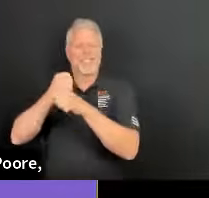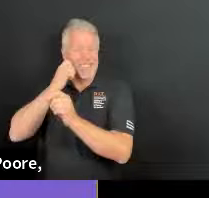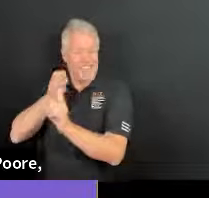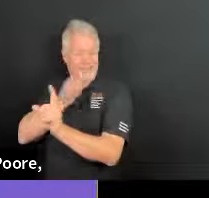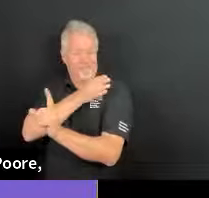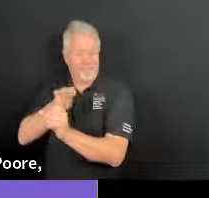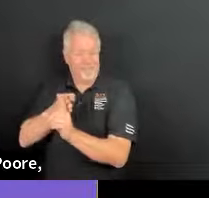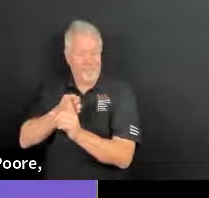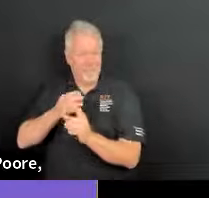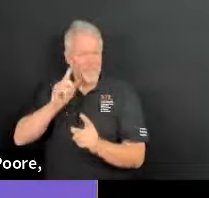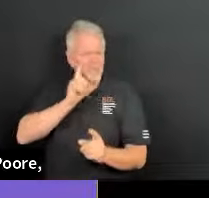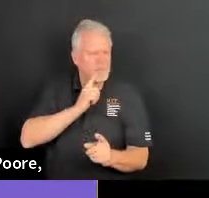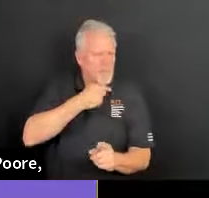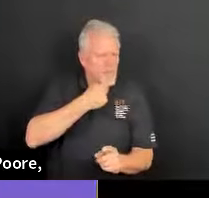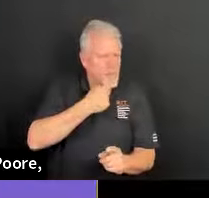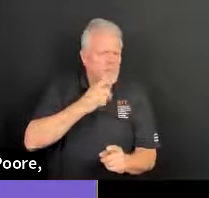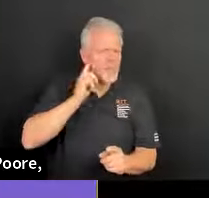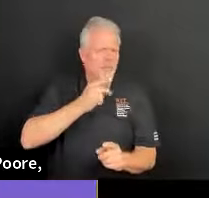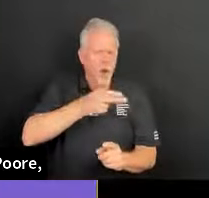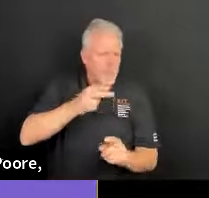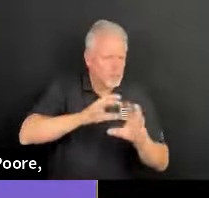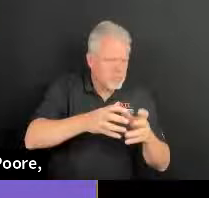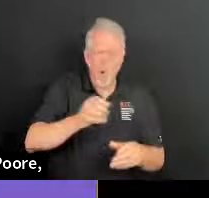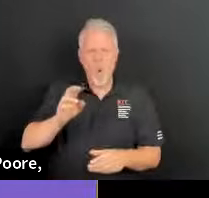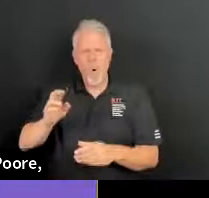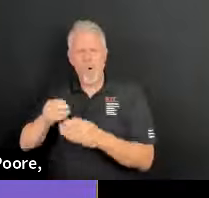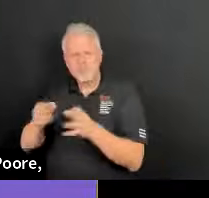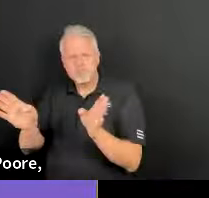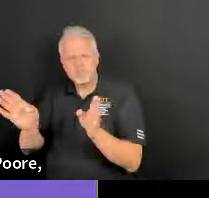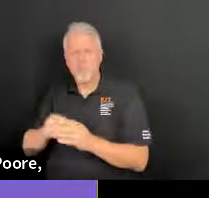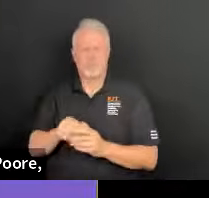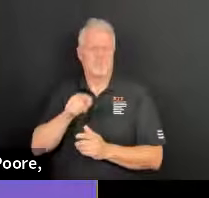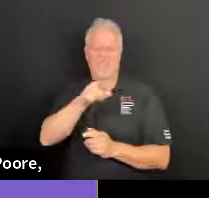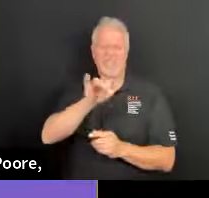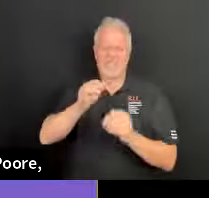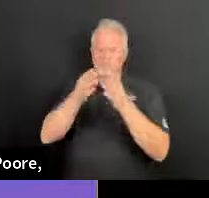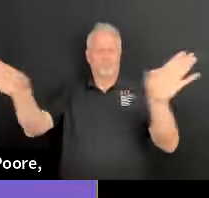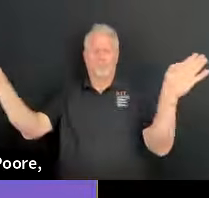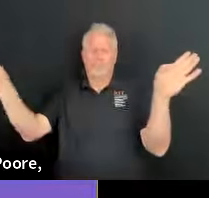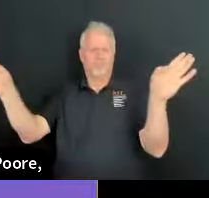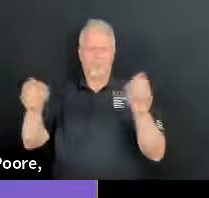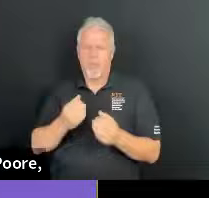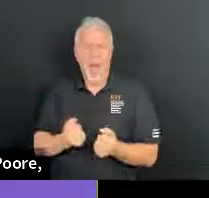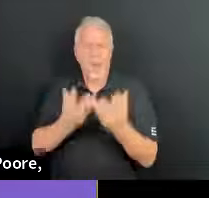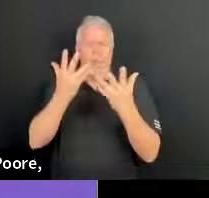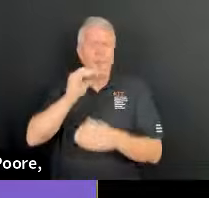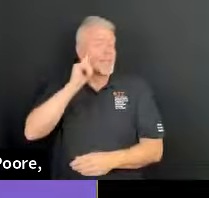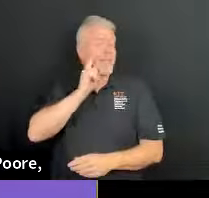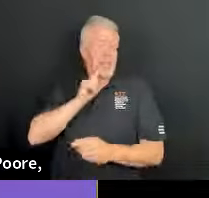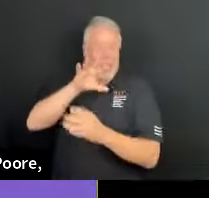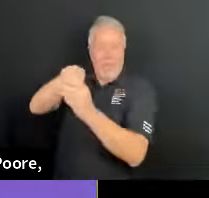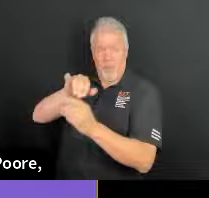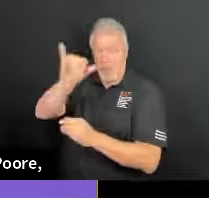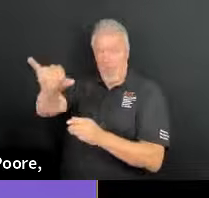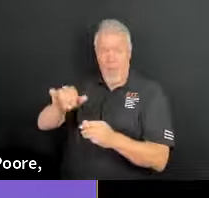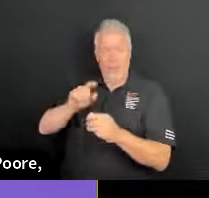Okay, and I see another question here. The statistics I recently shared, was that for the deaf and hard of hearing community or the community in general?